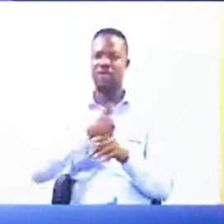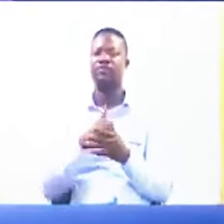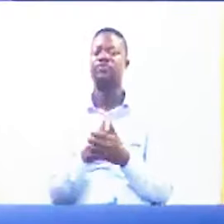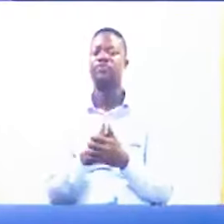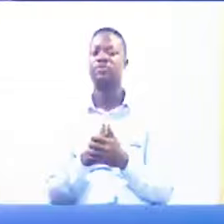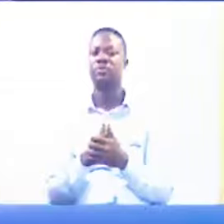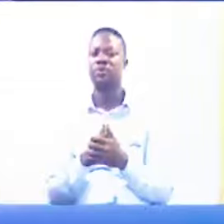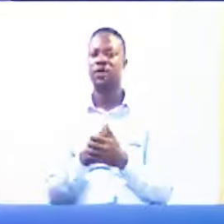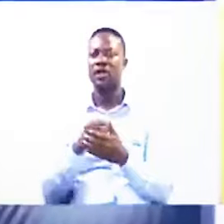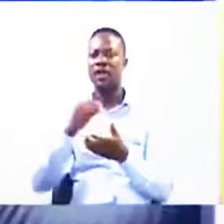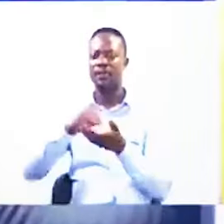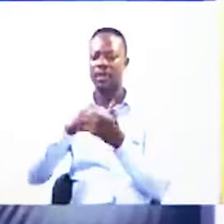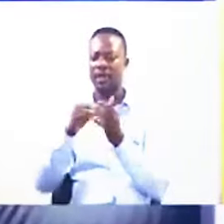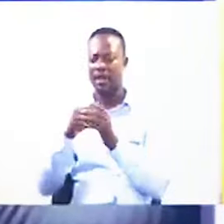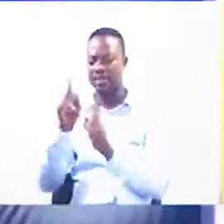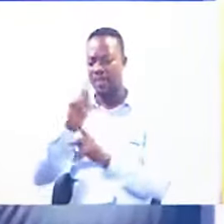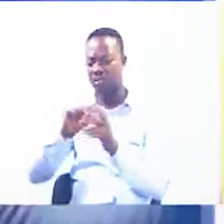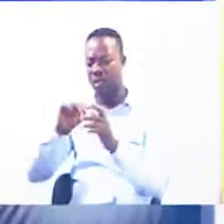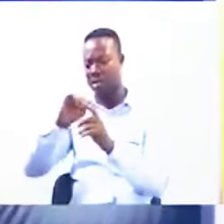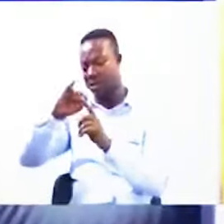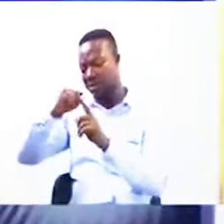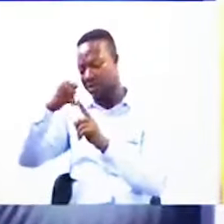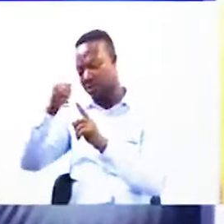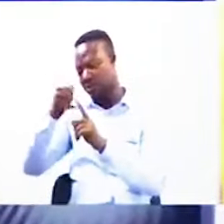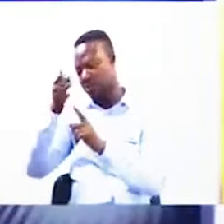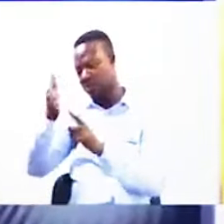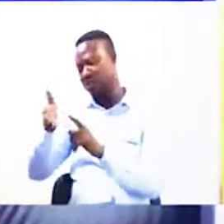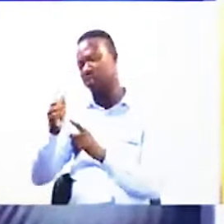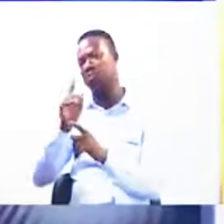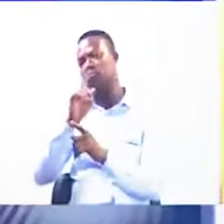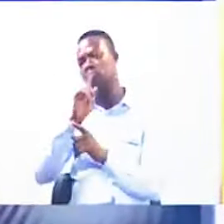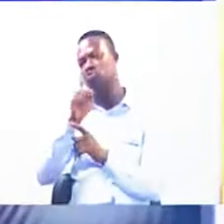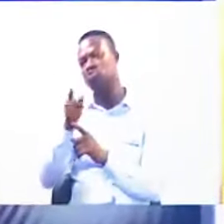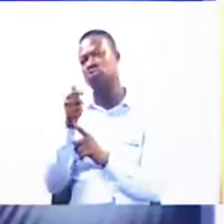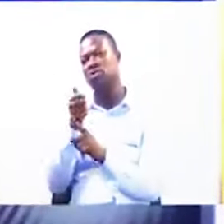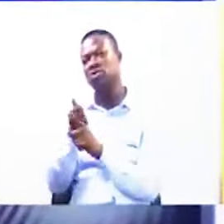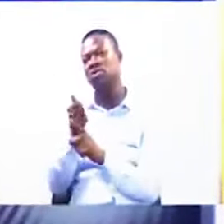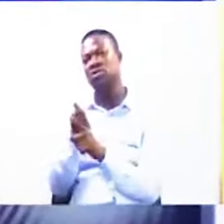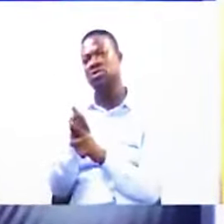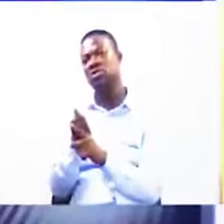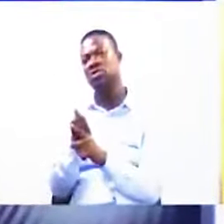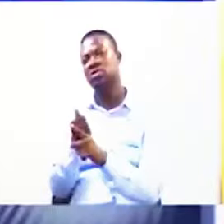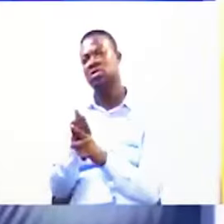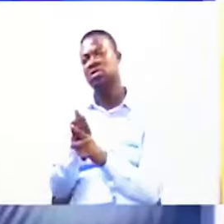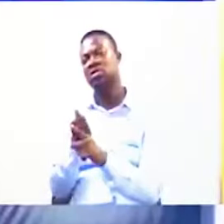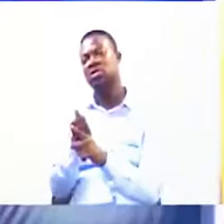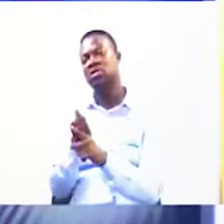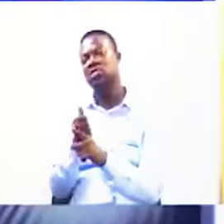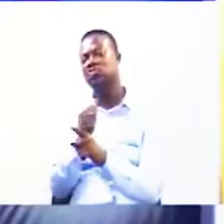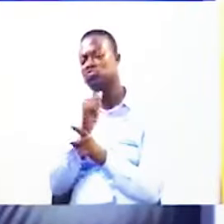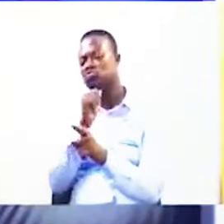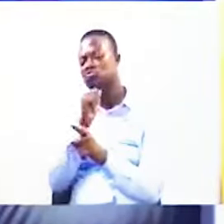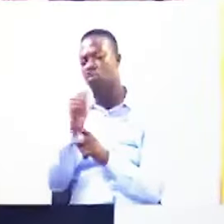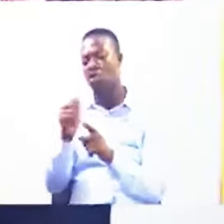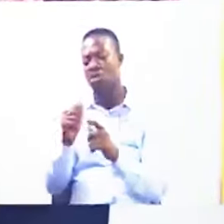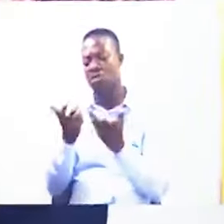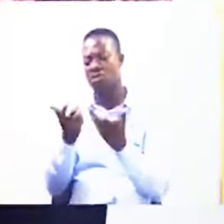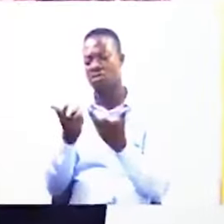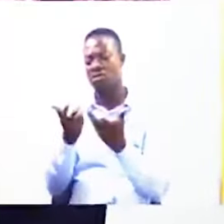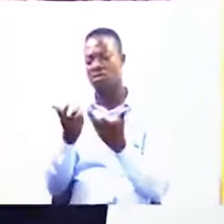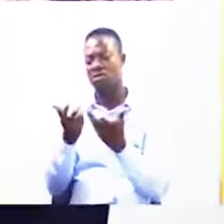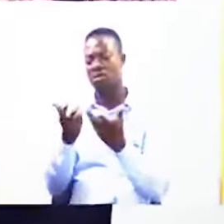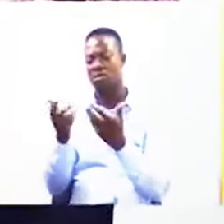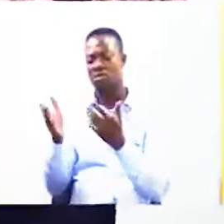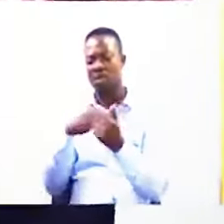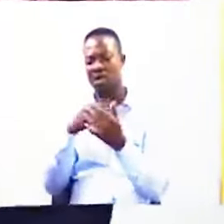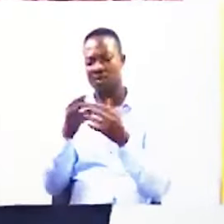big men in Jerusalem were less divided on the condition of Gentile membership. And this obehwe ni ye